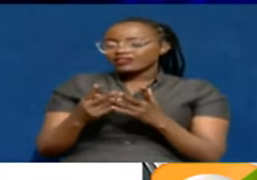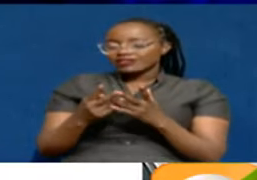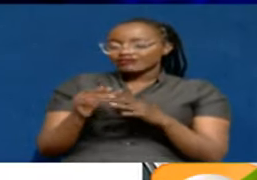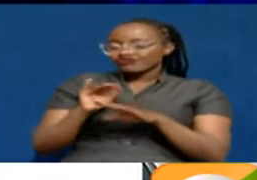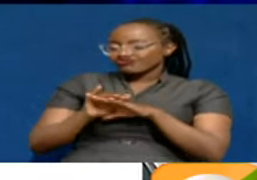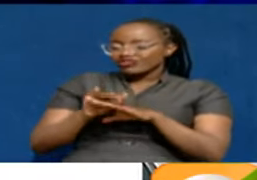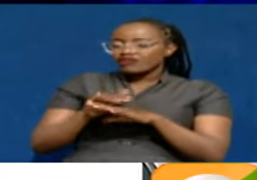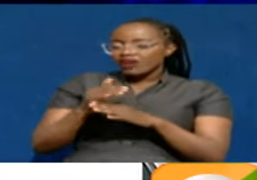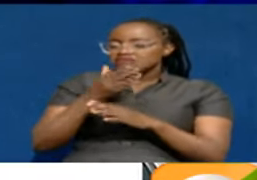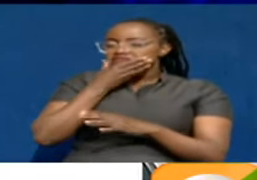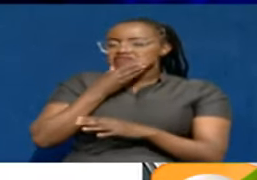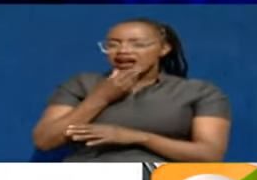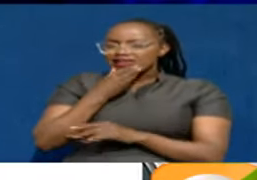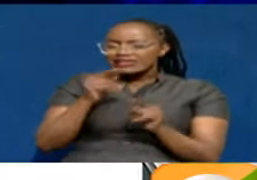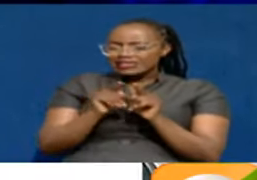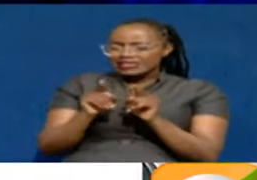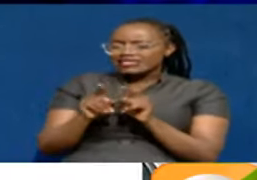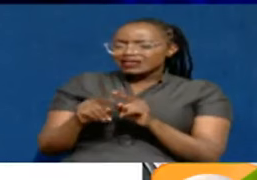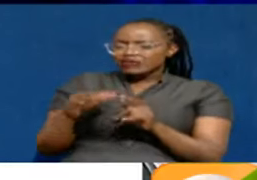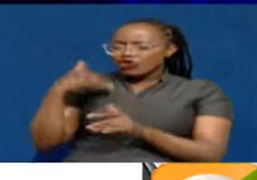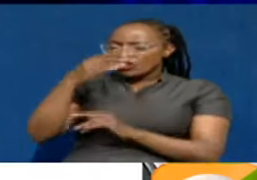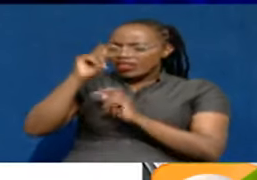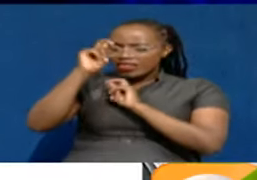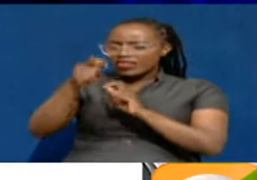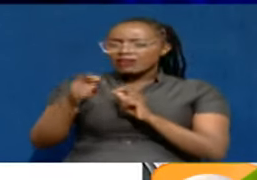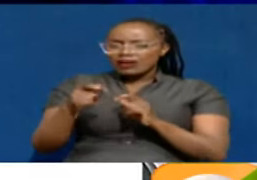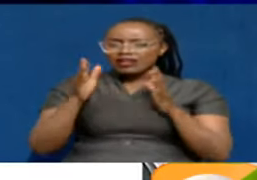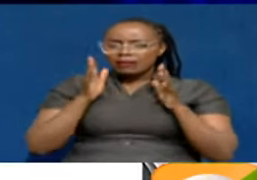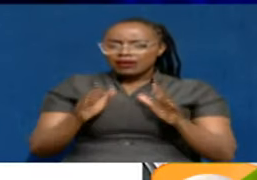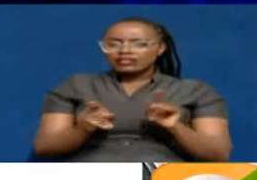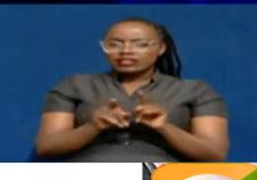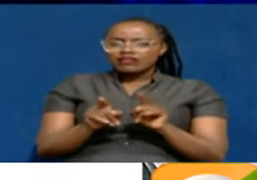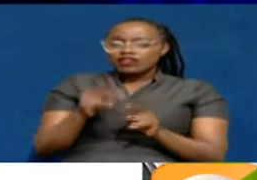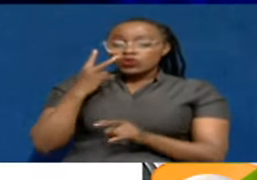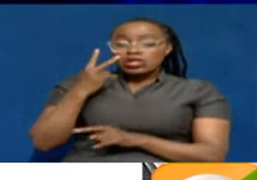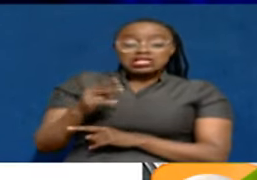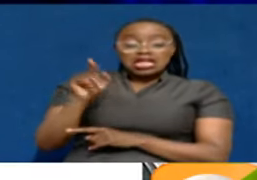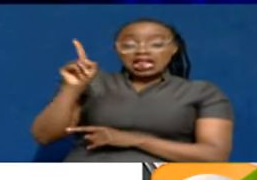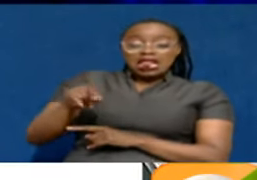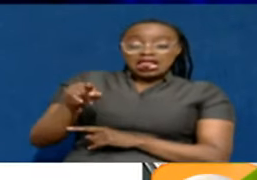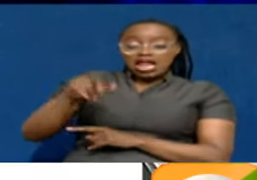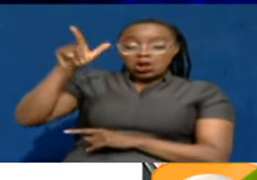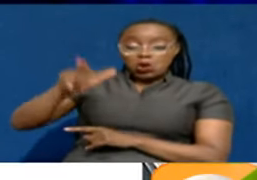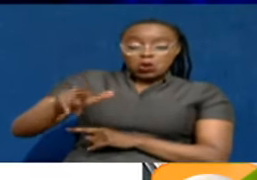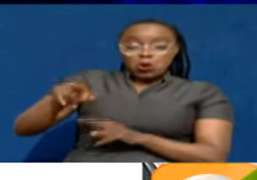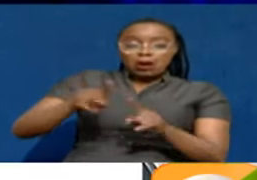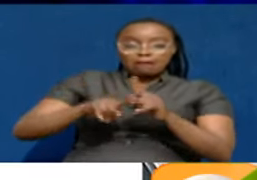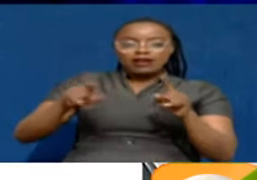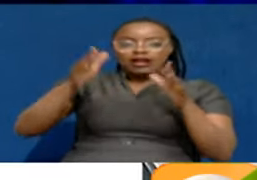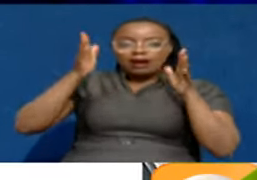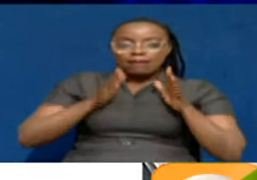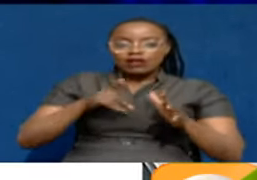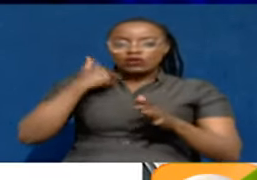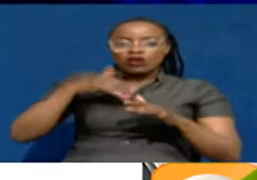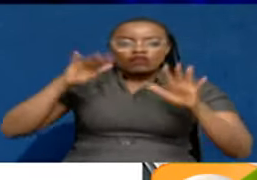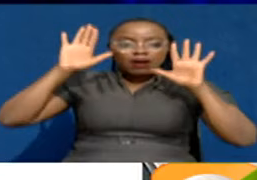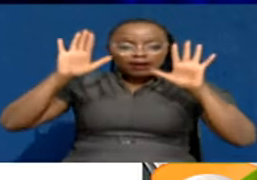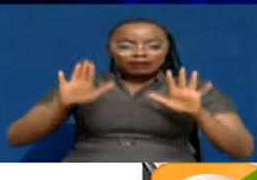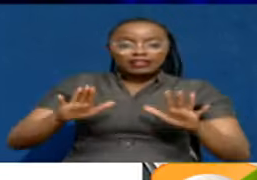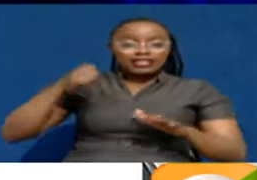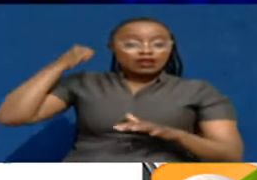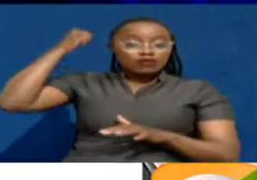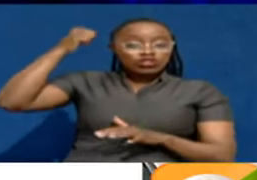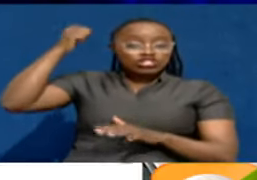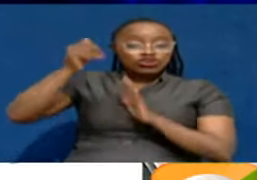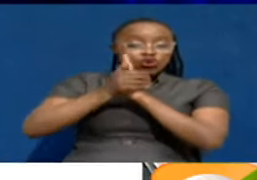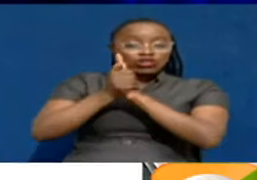person, very, very charismatic. Yeah. He is underrated, but he's a person with amazing political